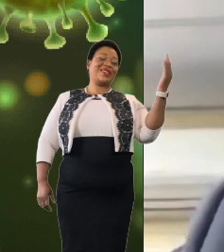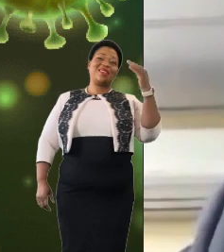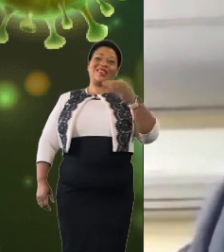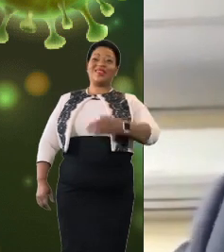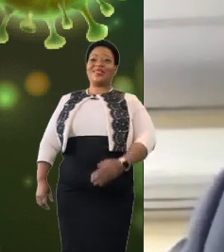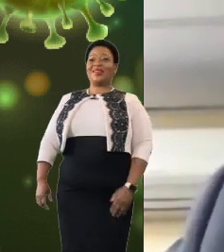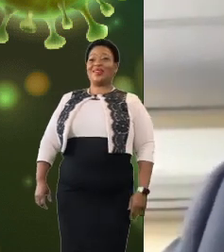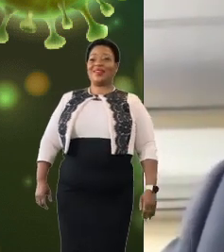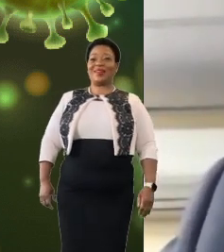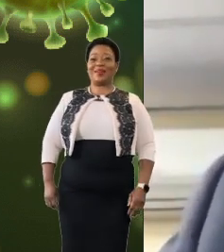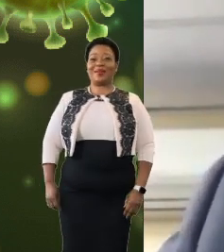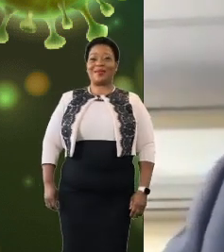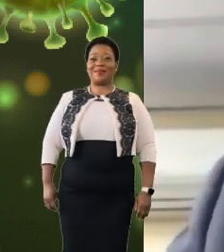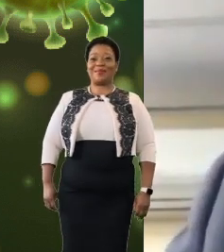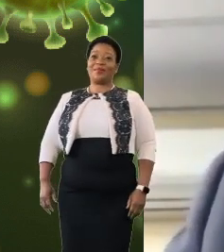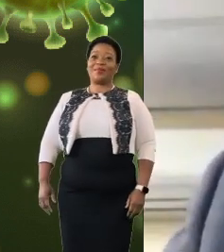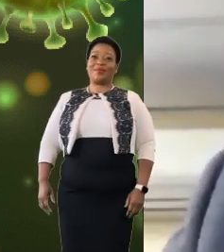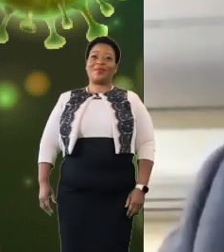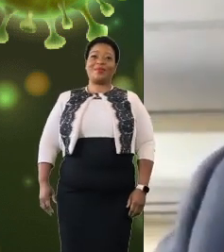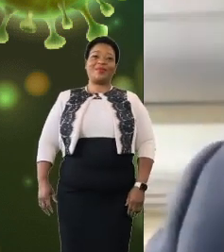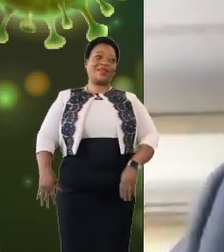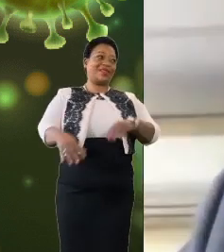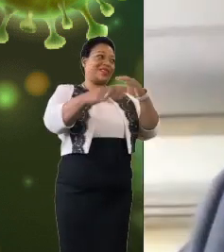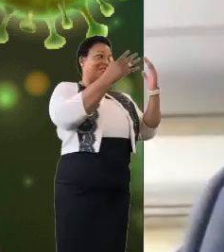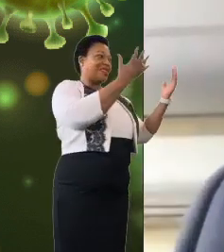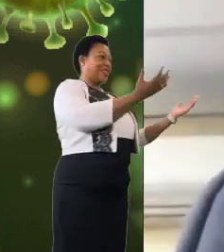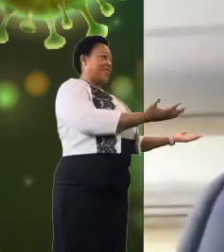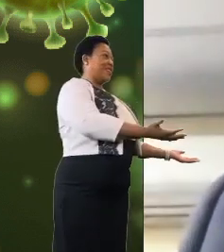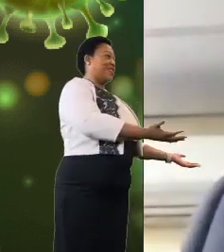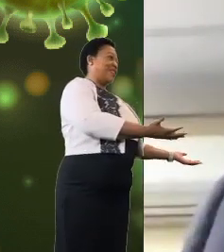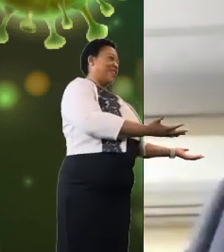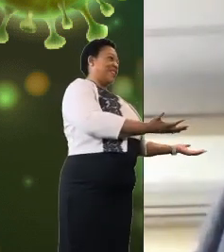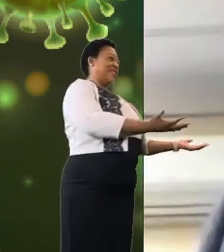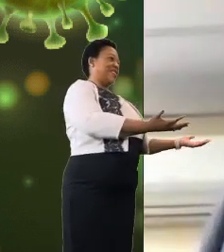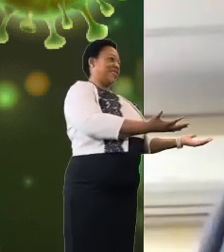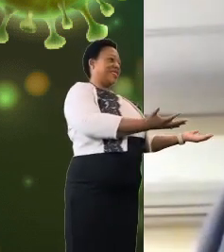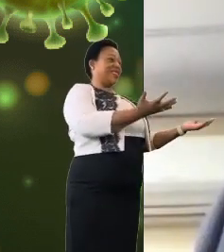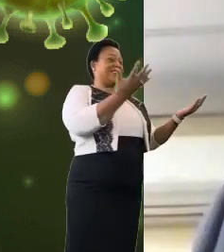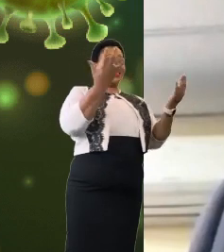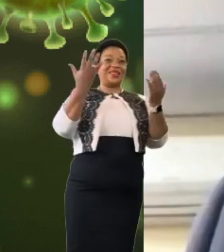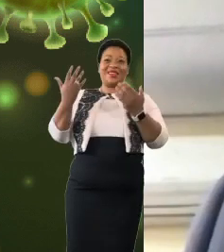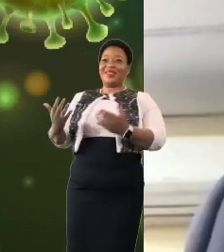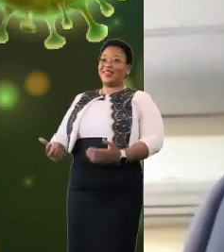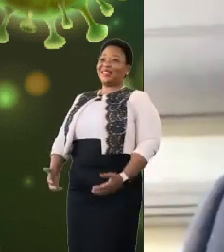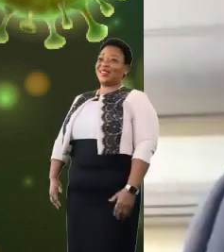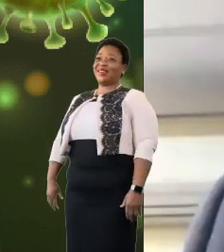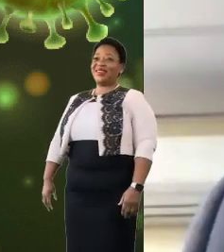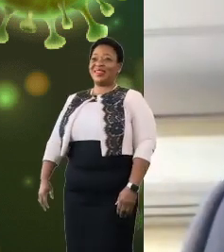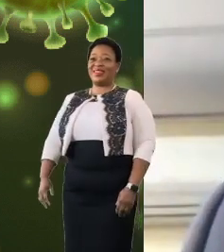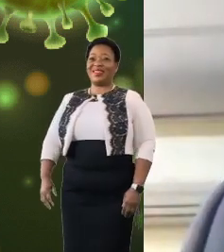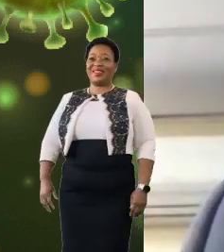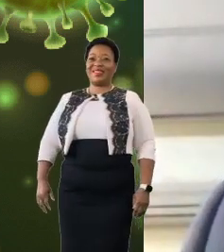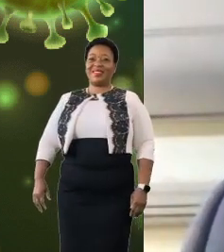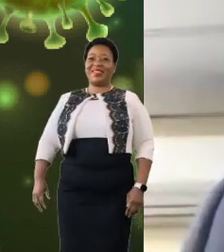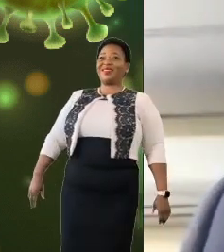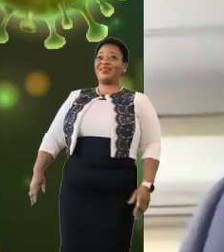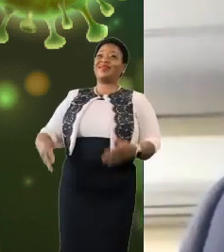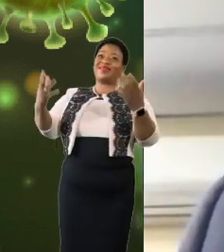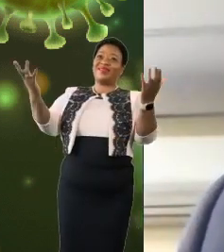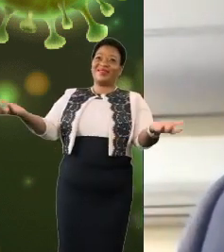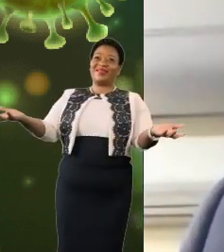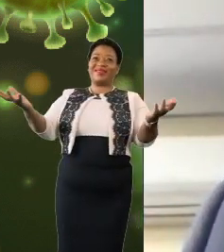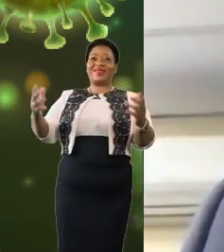I'll shoot straight to the point. I've sent a frequently asked questions to the colleagues. I hope it was sent to